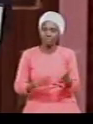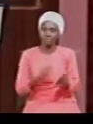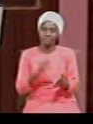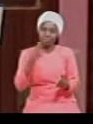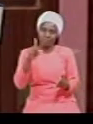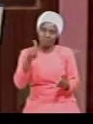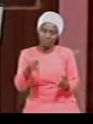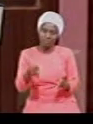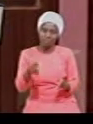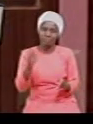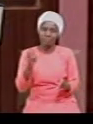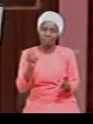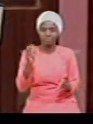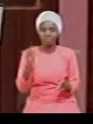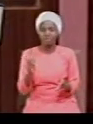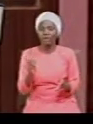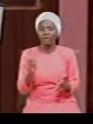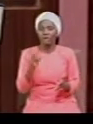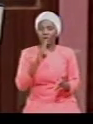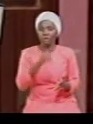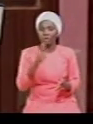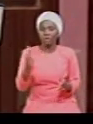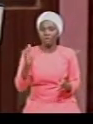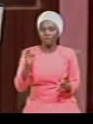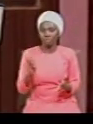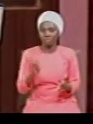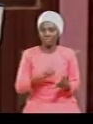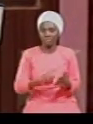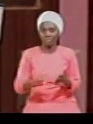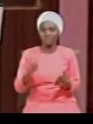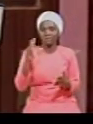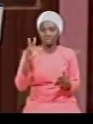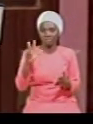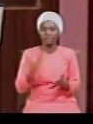Psalm 110, and it's in verse 3.